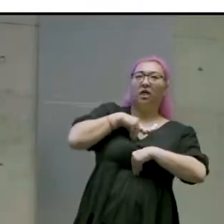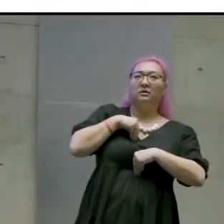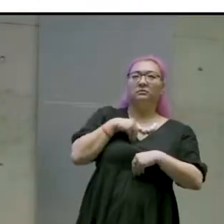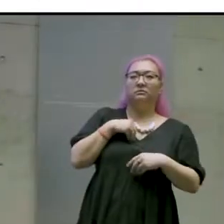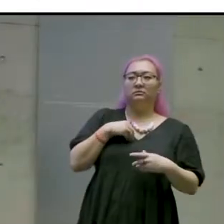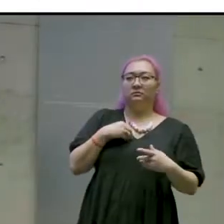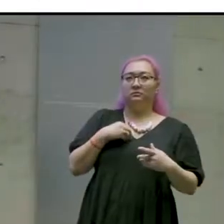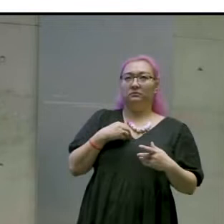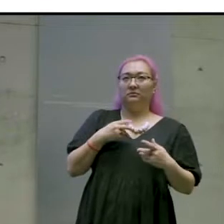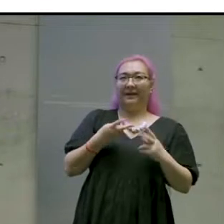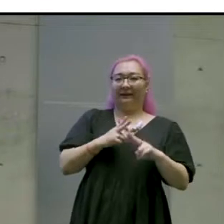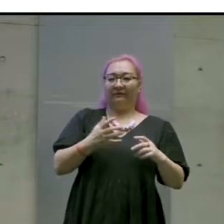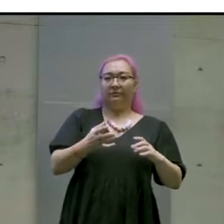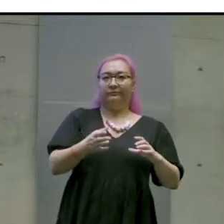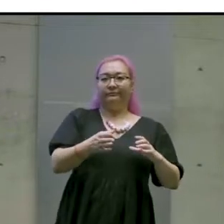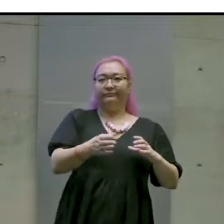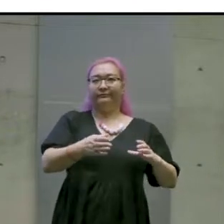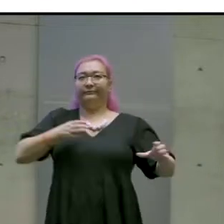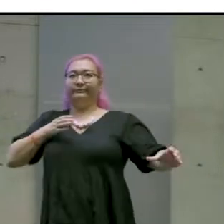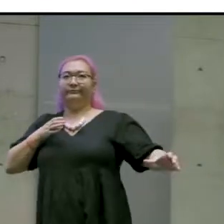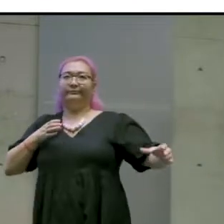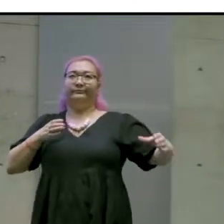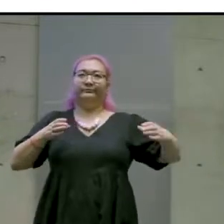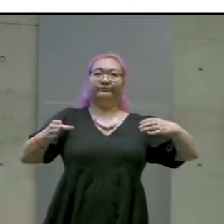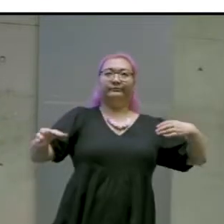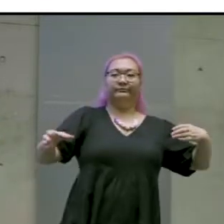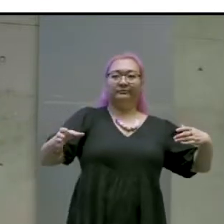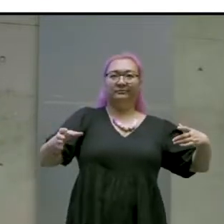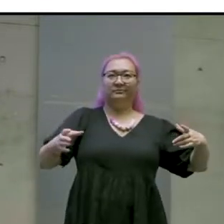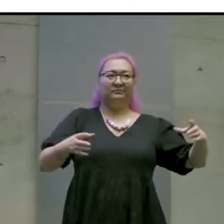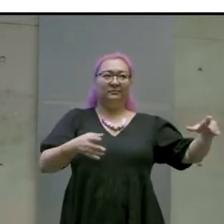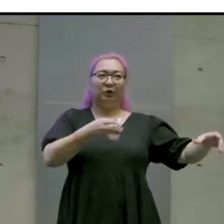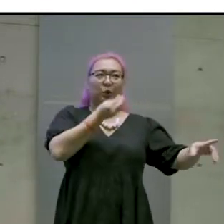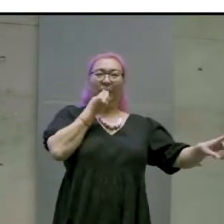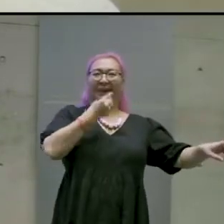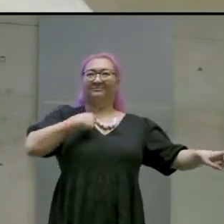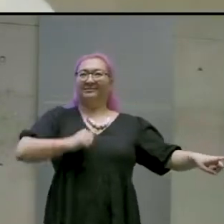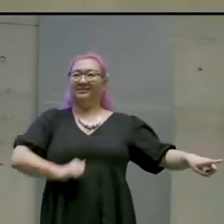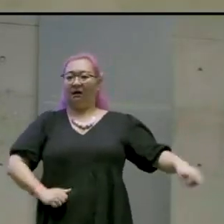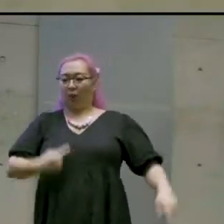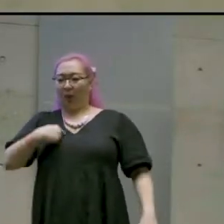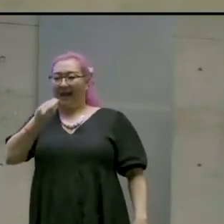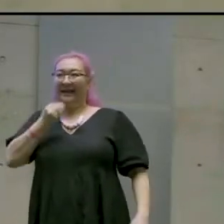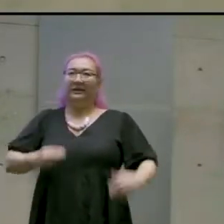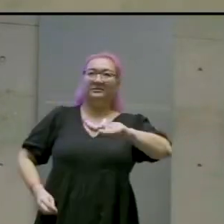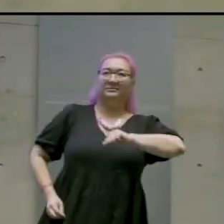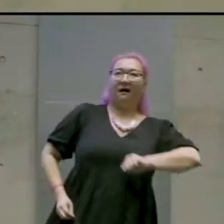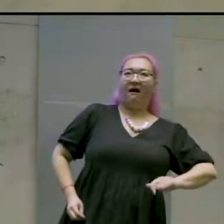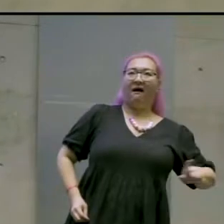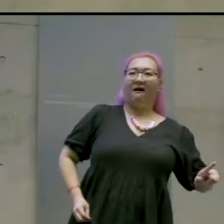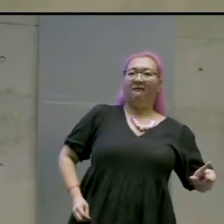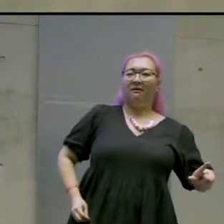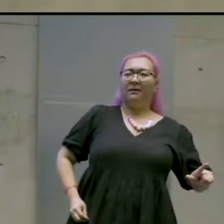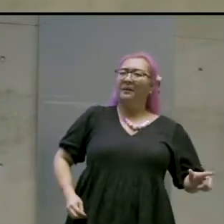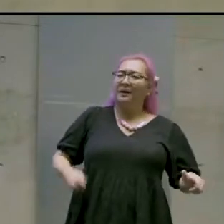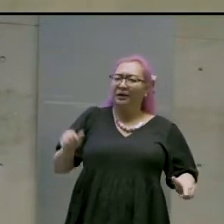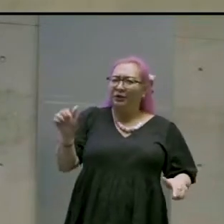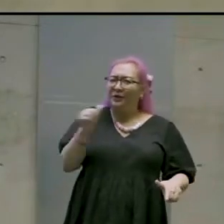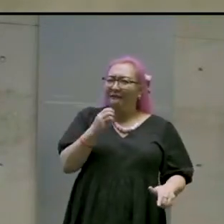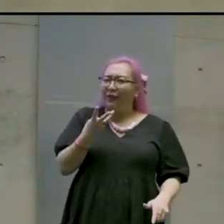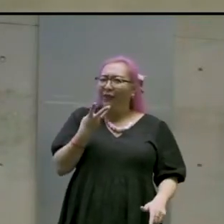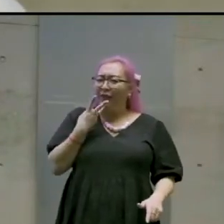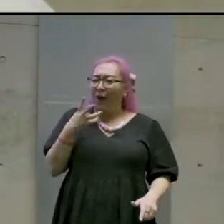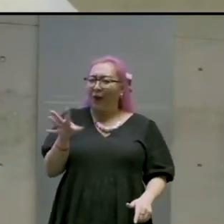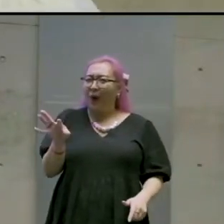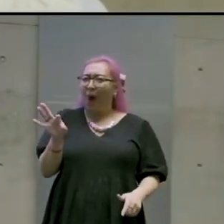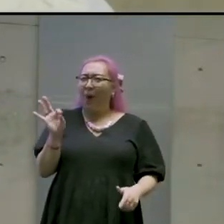It feels like maybe it would be reasonable to have a third option in there somewhere. And that can sometimes break